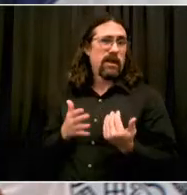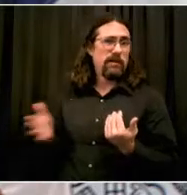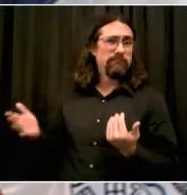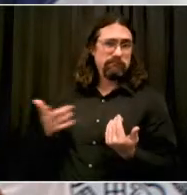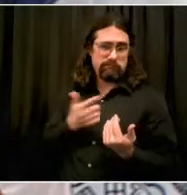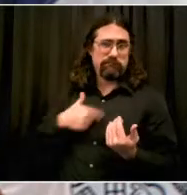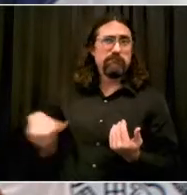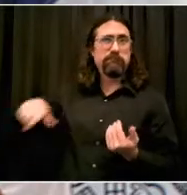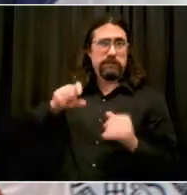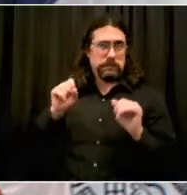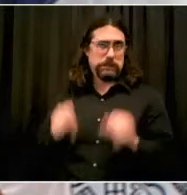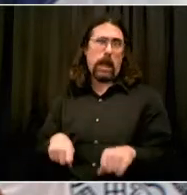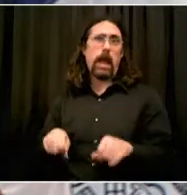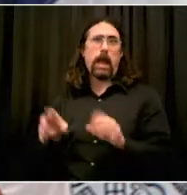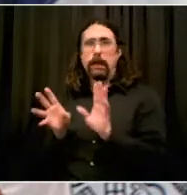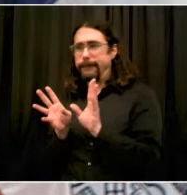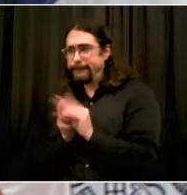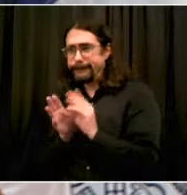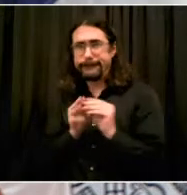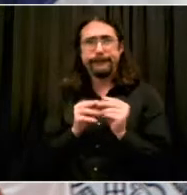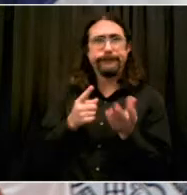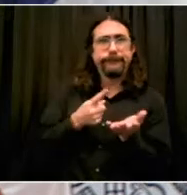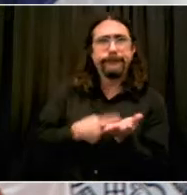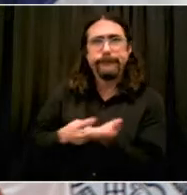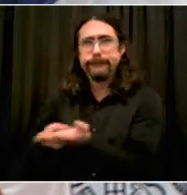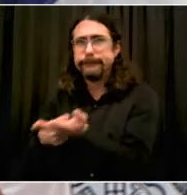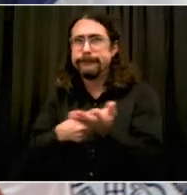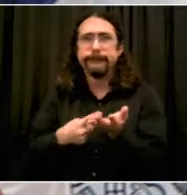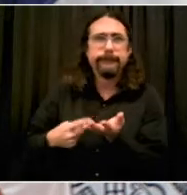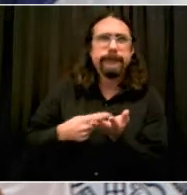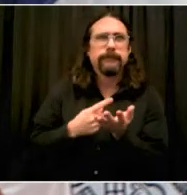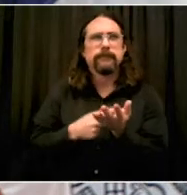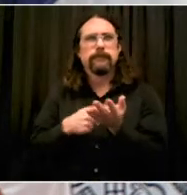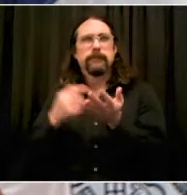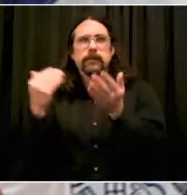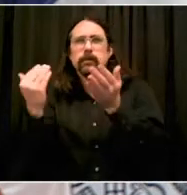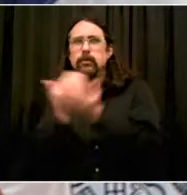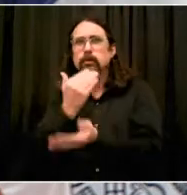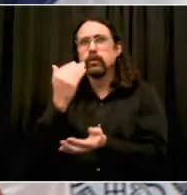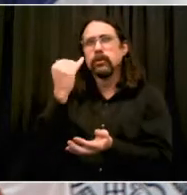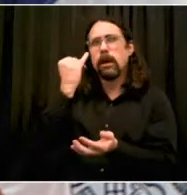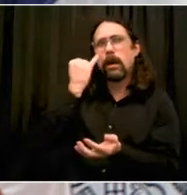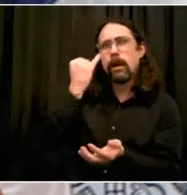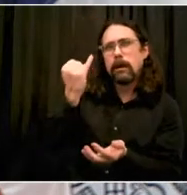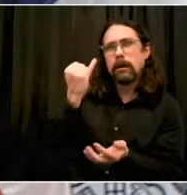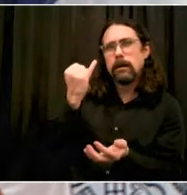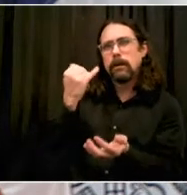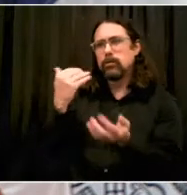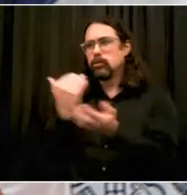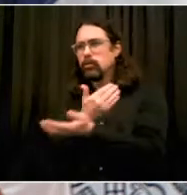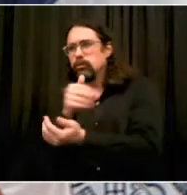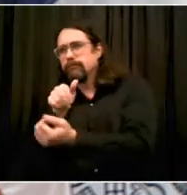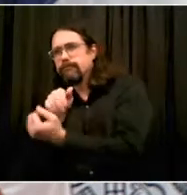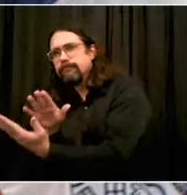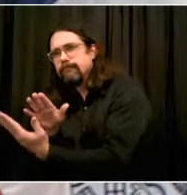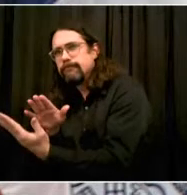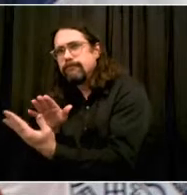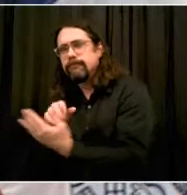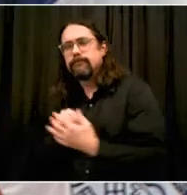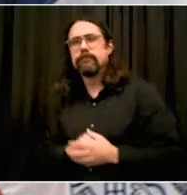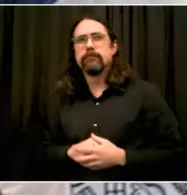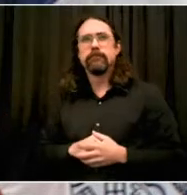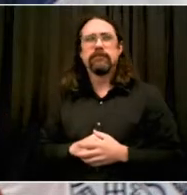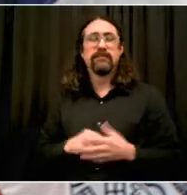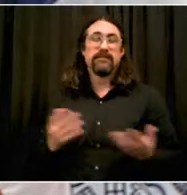What we do know is, under any scenario, to turn to a new system takes a little bit of transition time. And we know it has to be a more